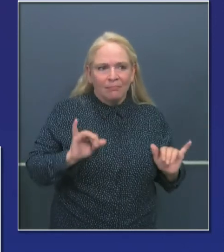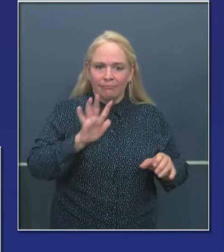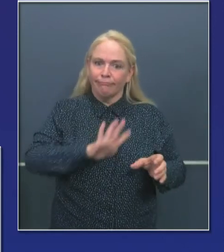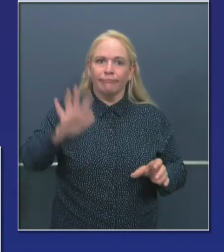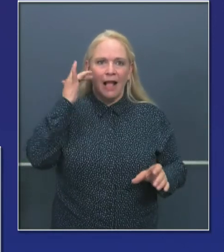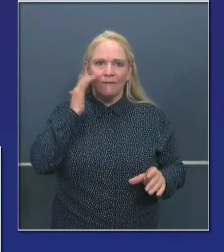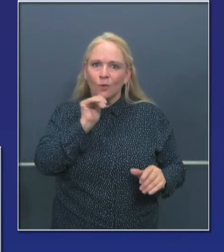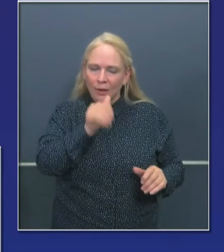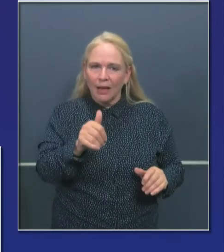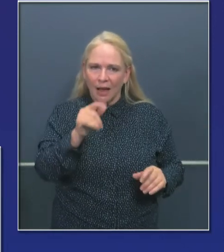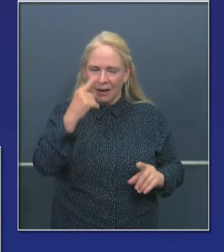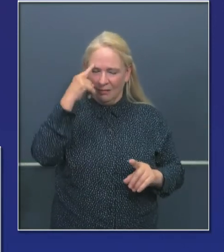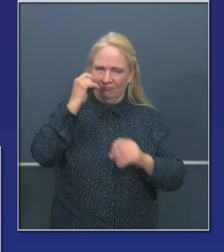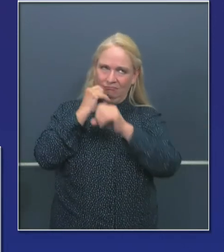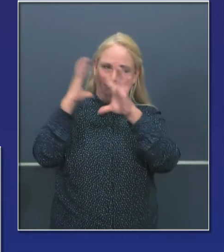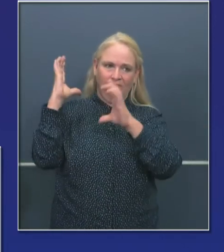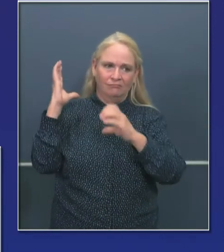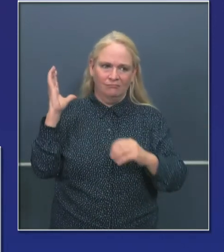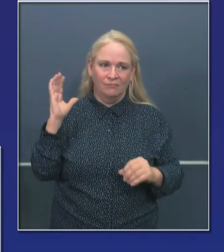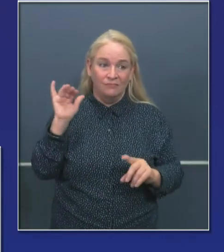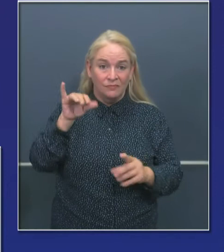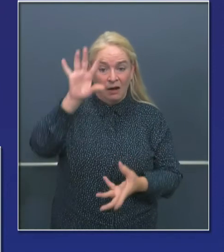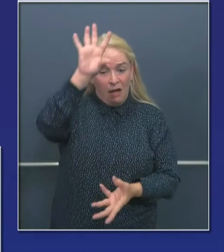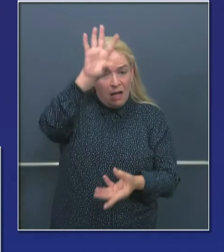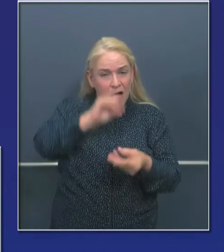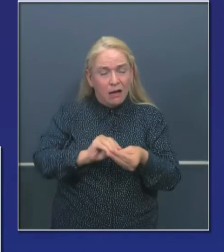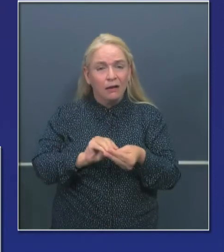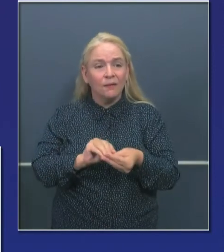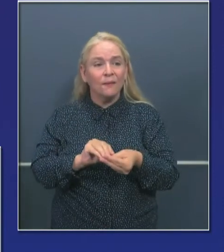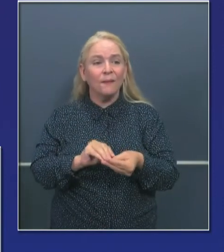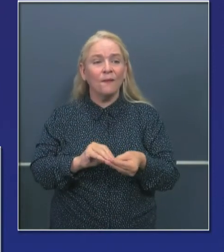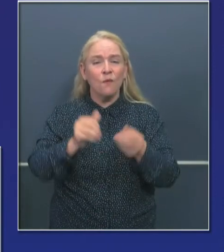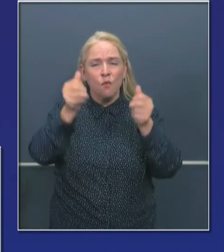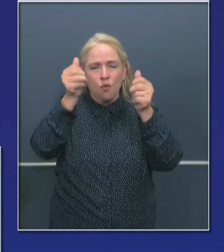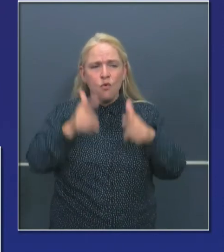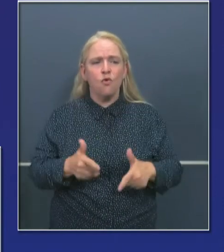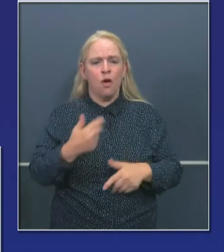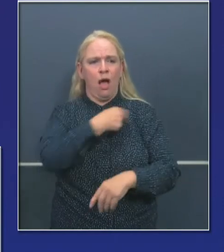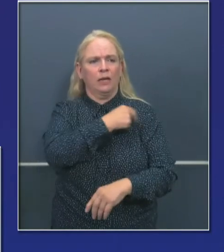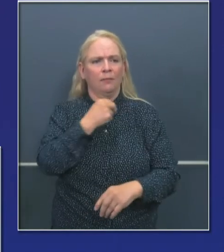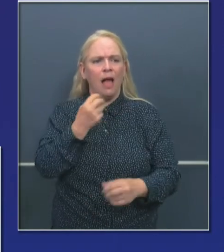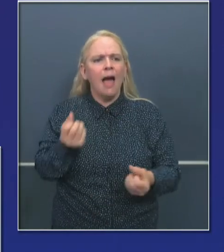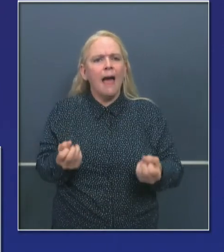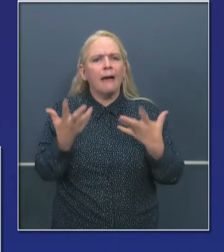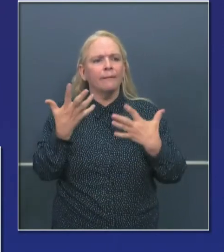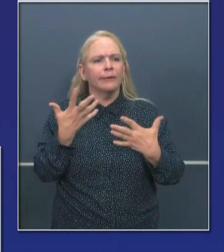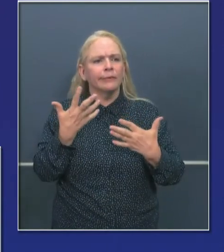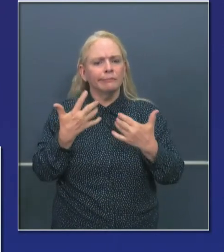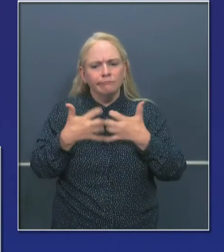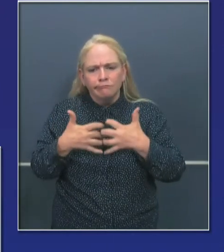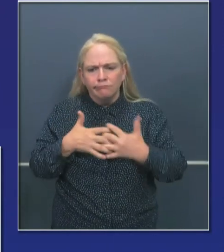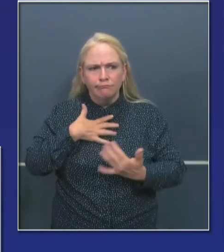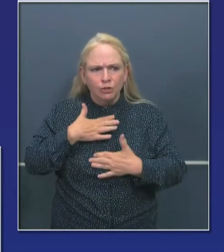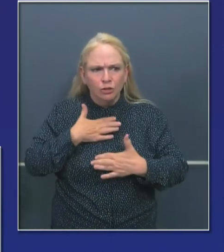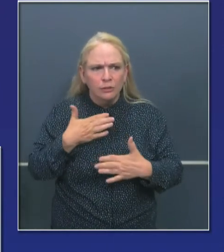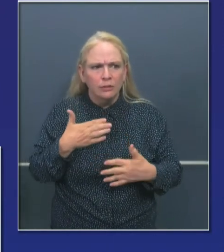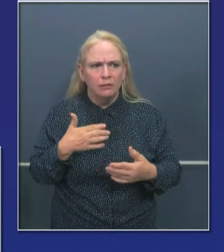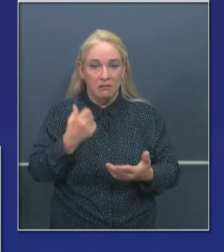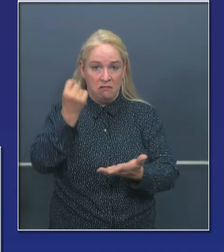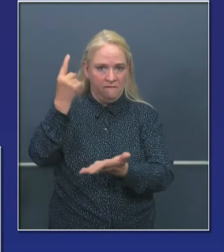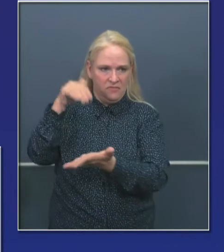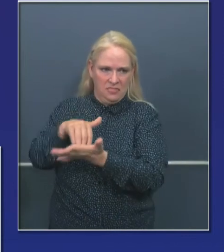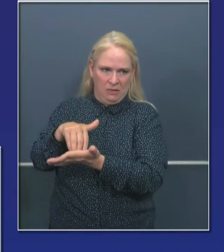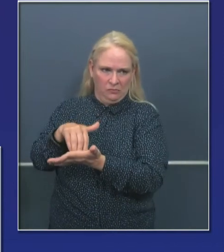aggregate represents our total capacity, including the total number of ventilators in the state, still in excess of